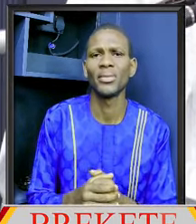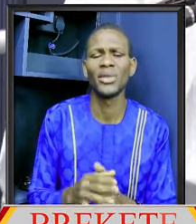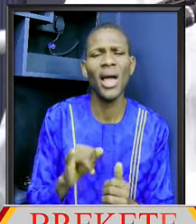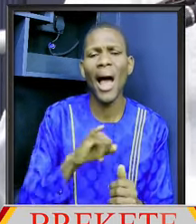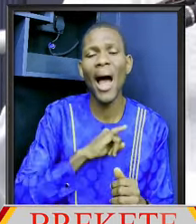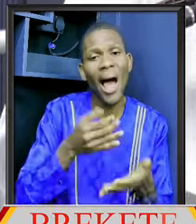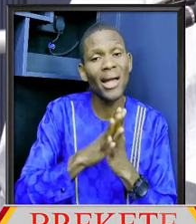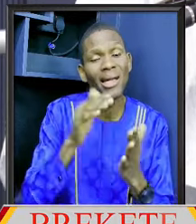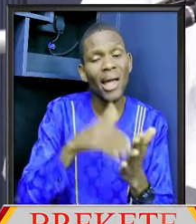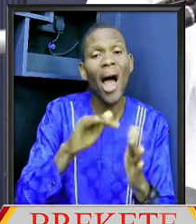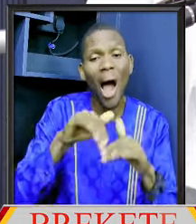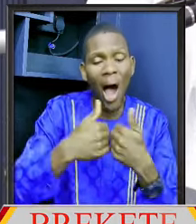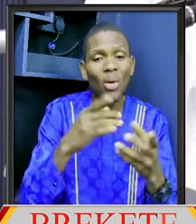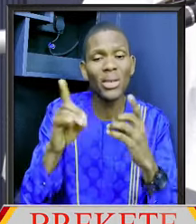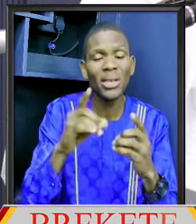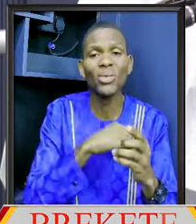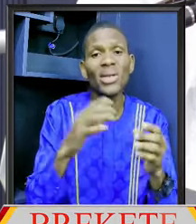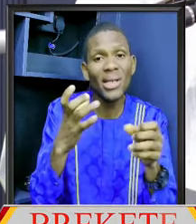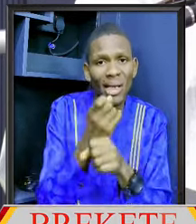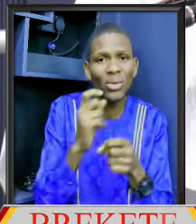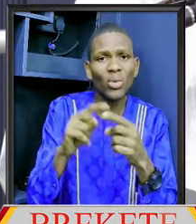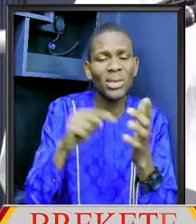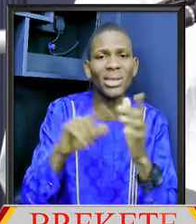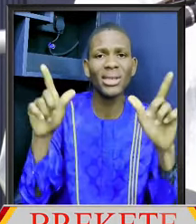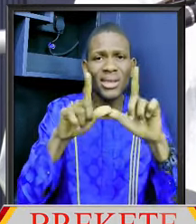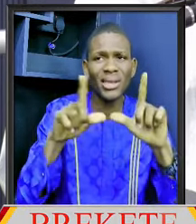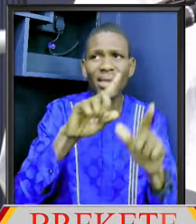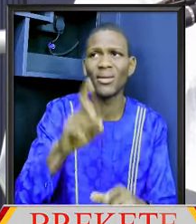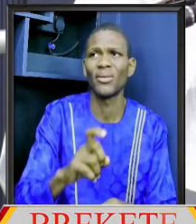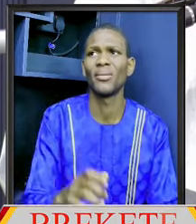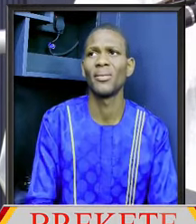I say, how did we get here?